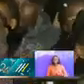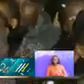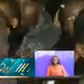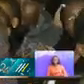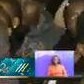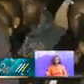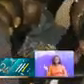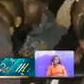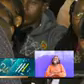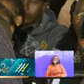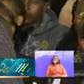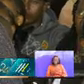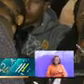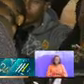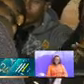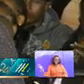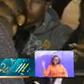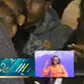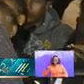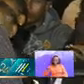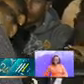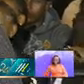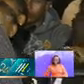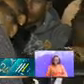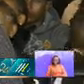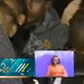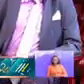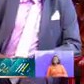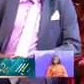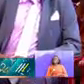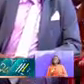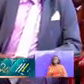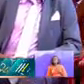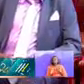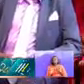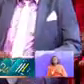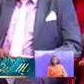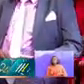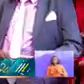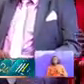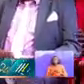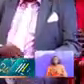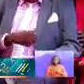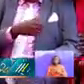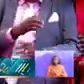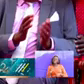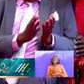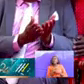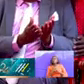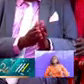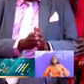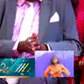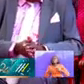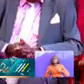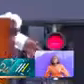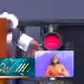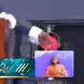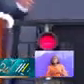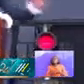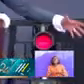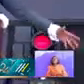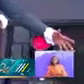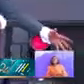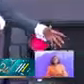days of Holiness must come back not talking about it but living it the days of sexual immorality